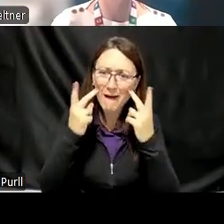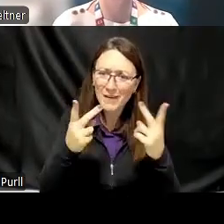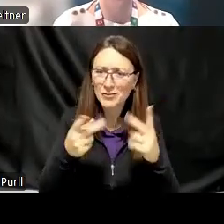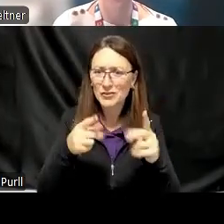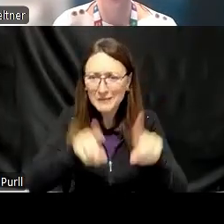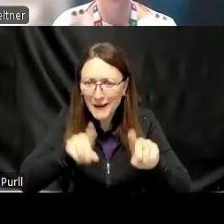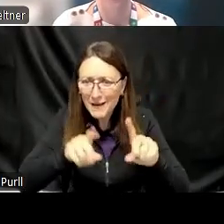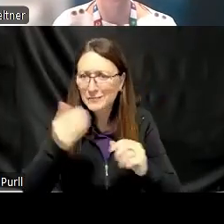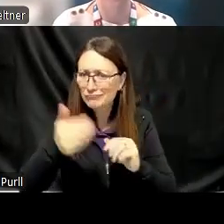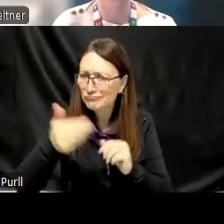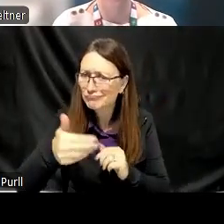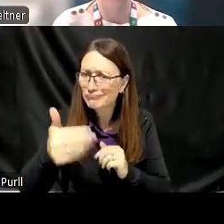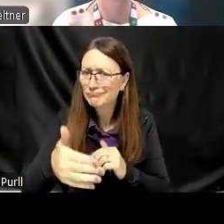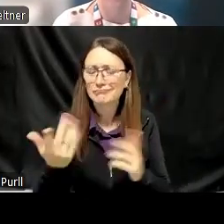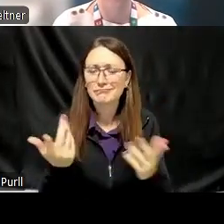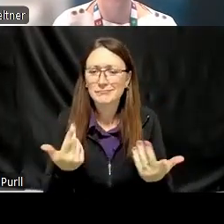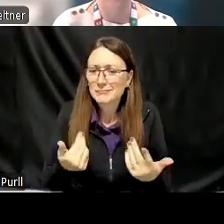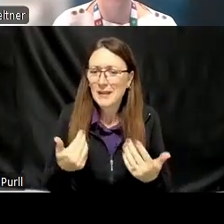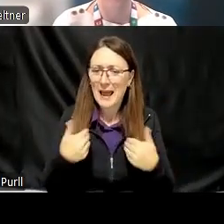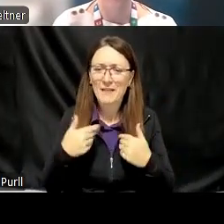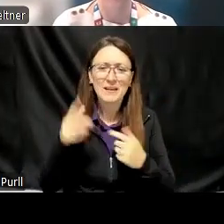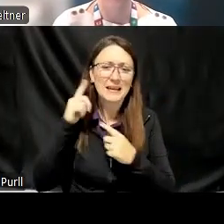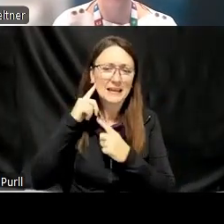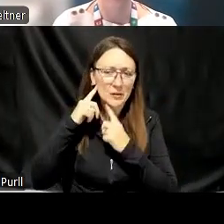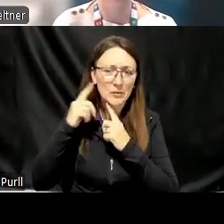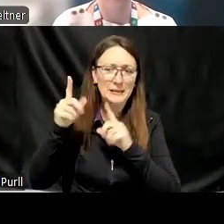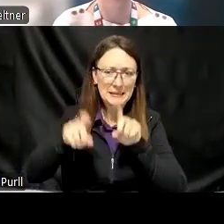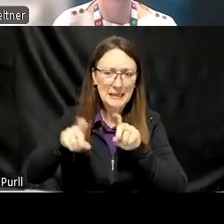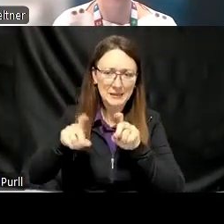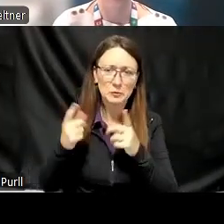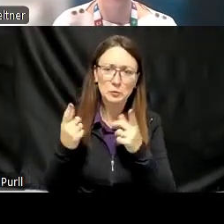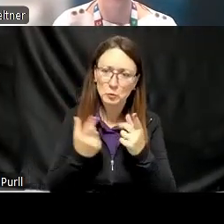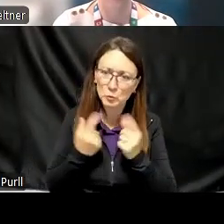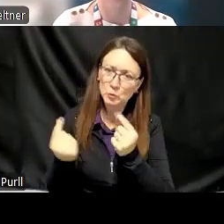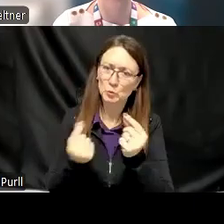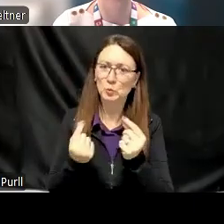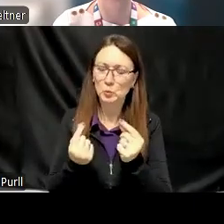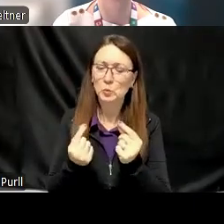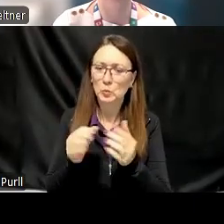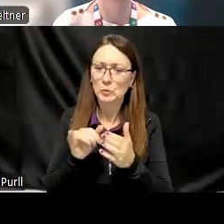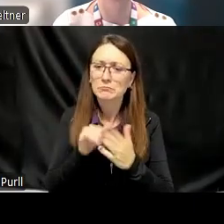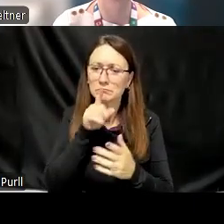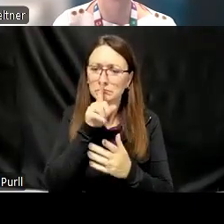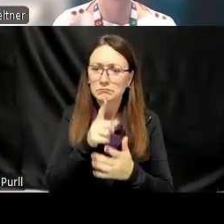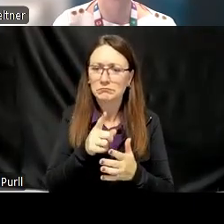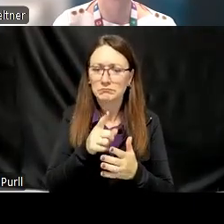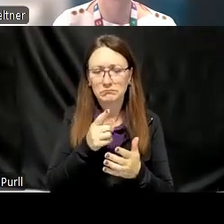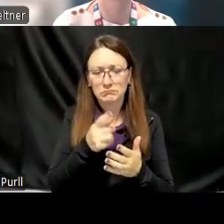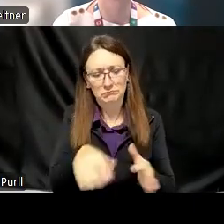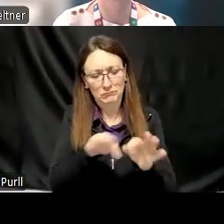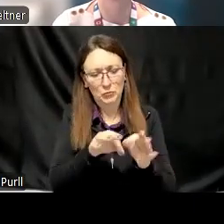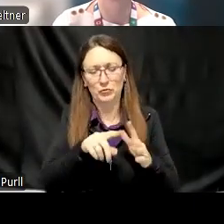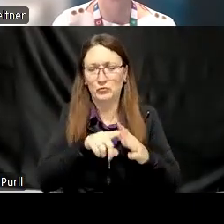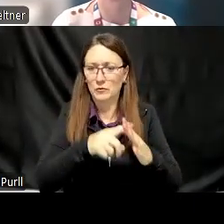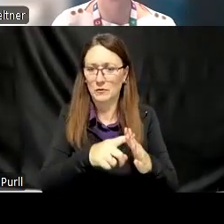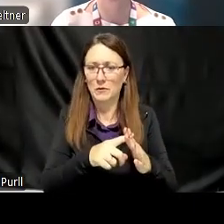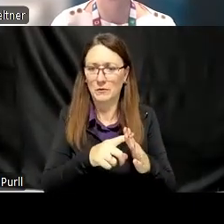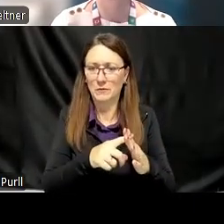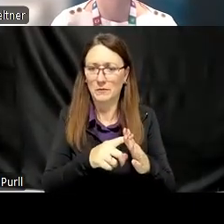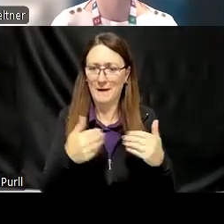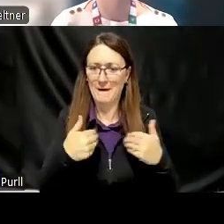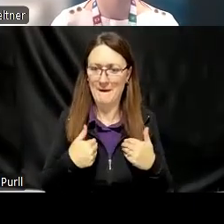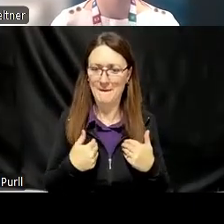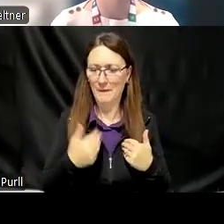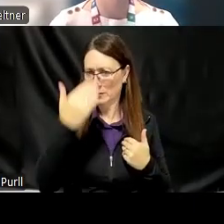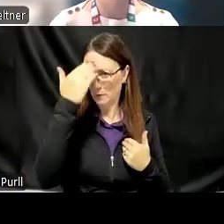checked, just having a hearing test completed is a really good place to start.